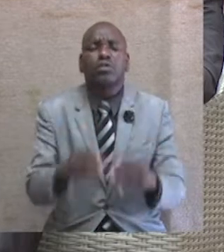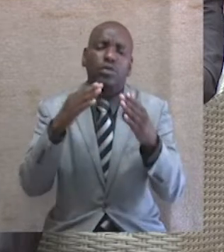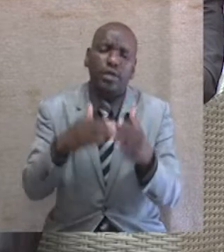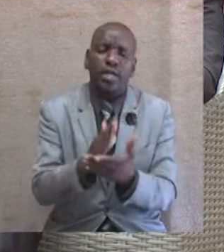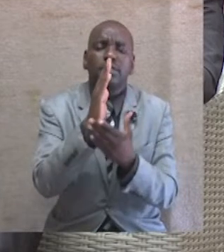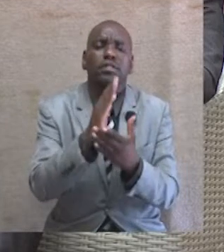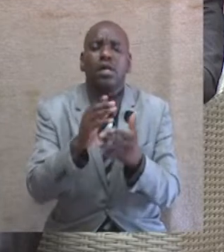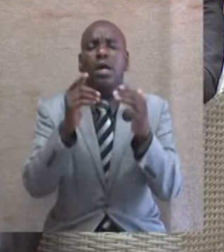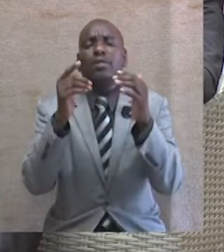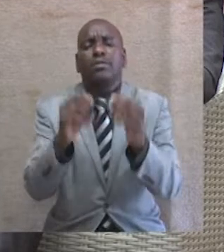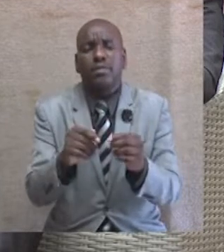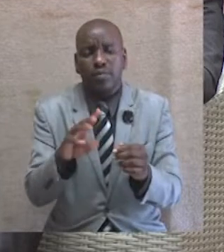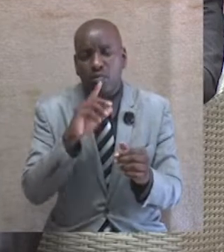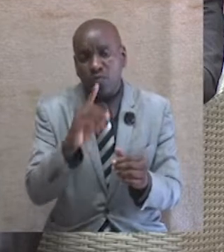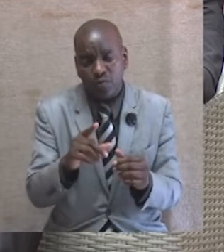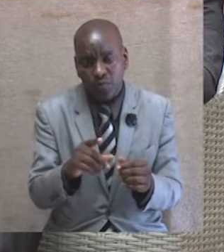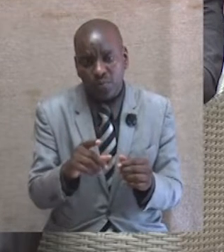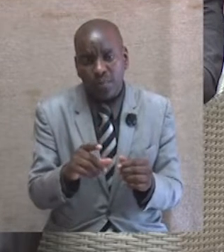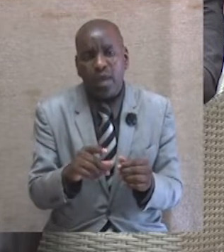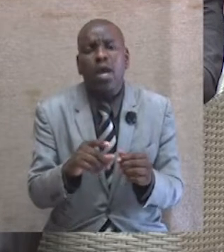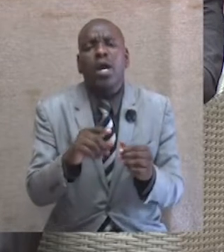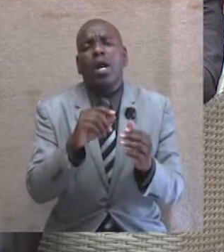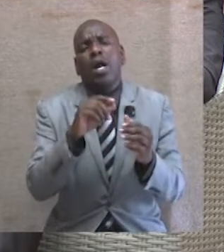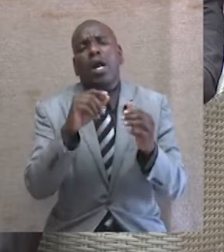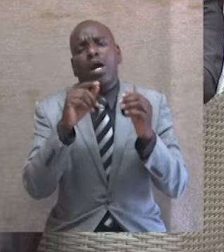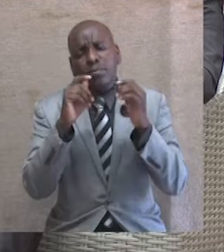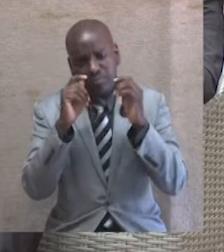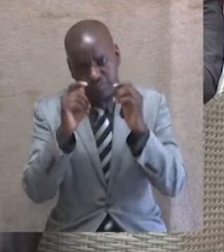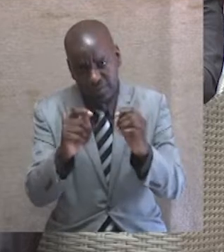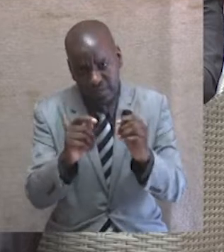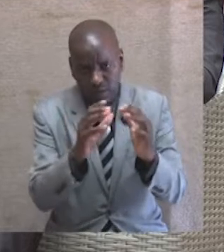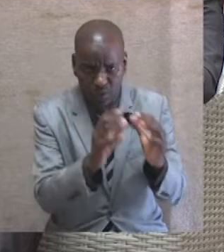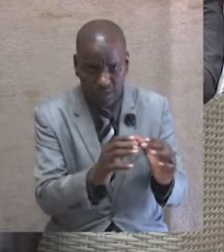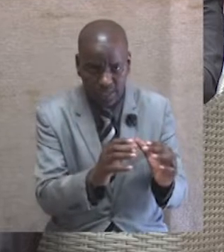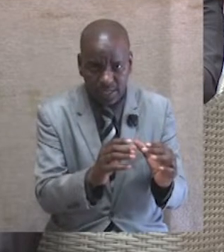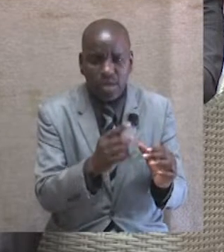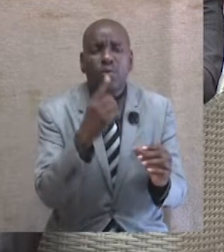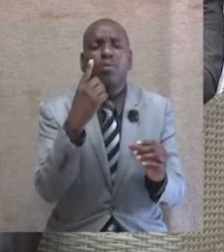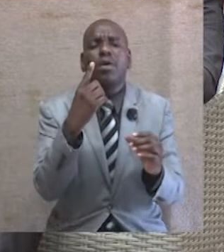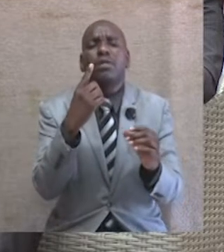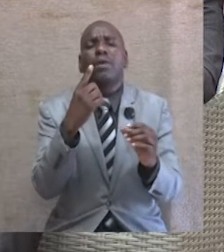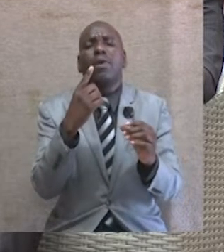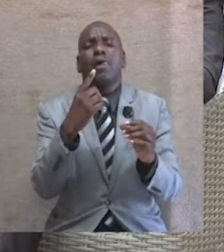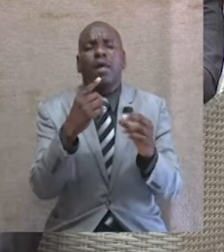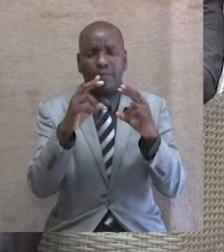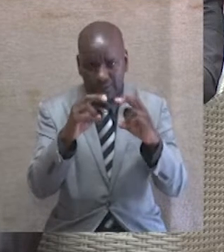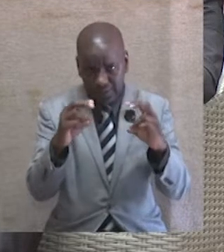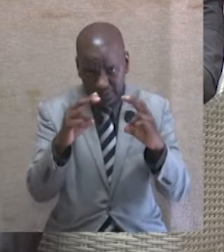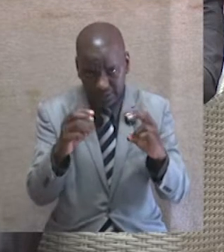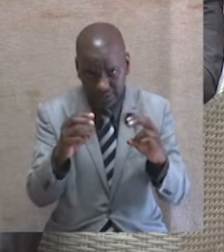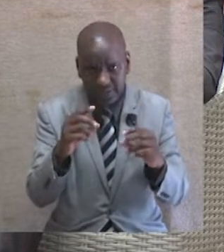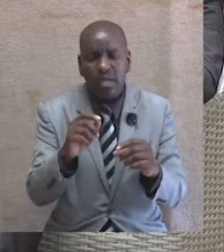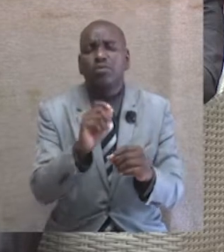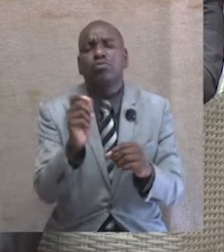health rights. And they've pointed out to say the subject needs to be a standalone subject that is assessed